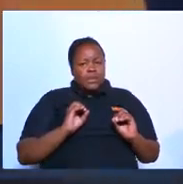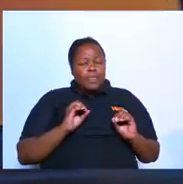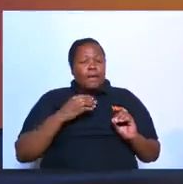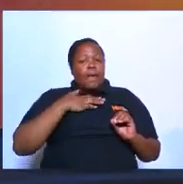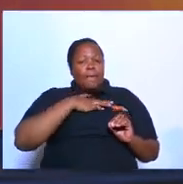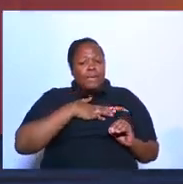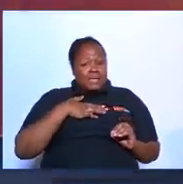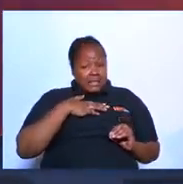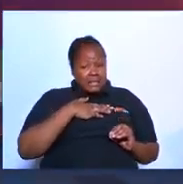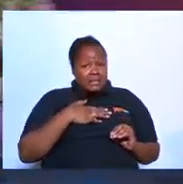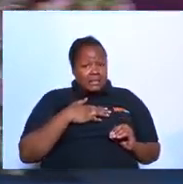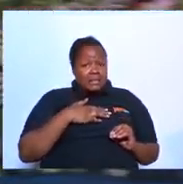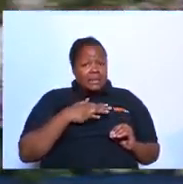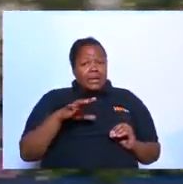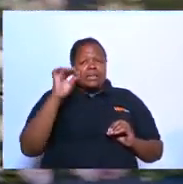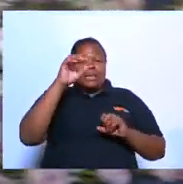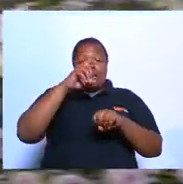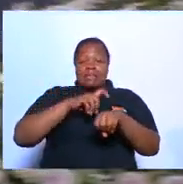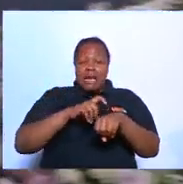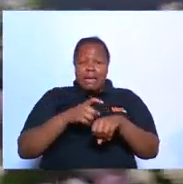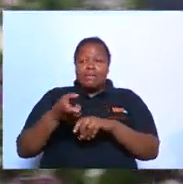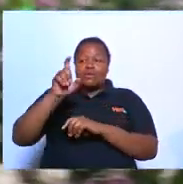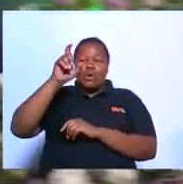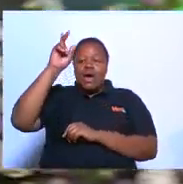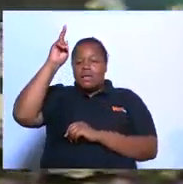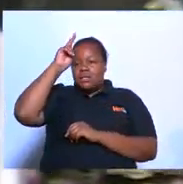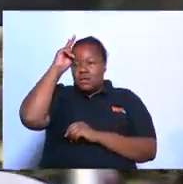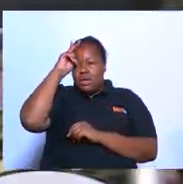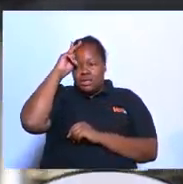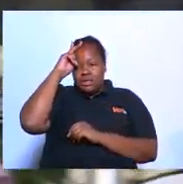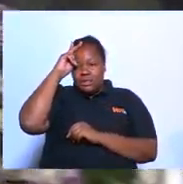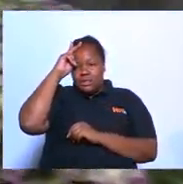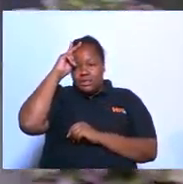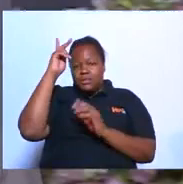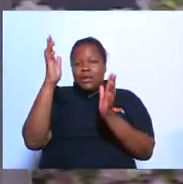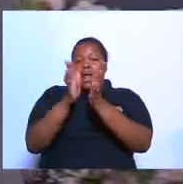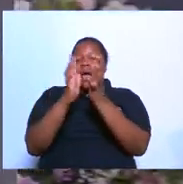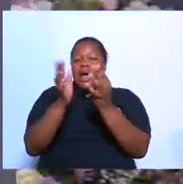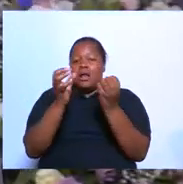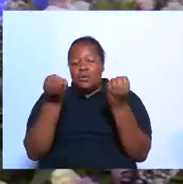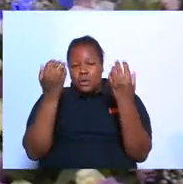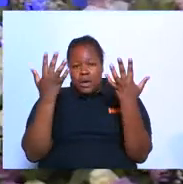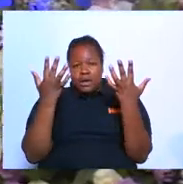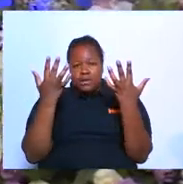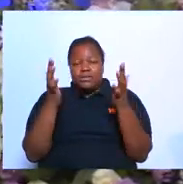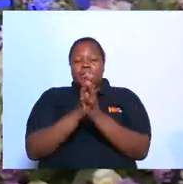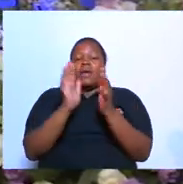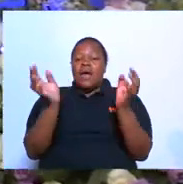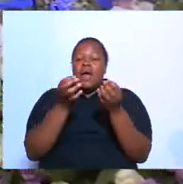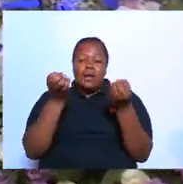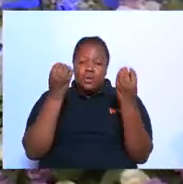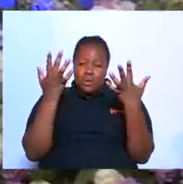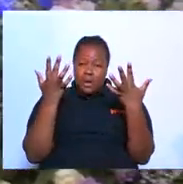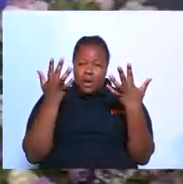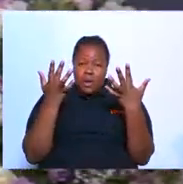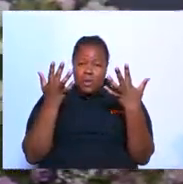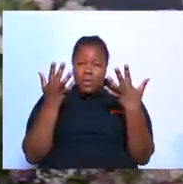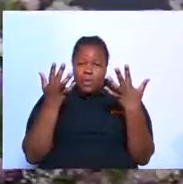take time to add knowledge Allelujah Hallelujah